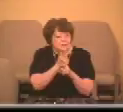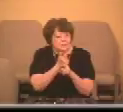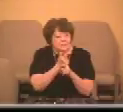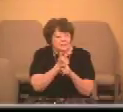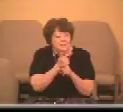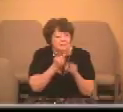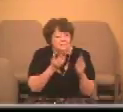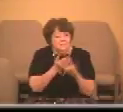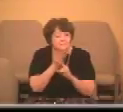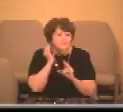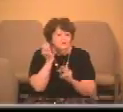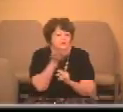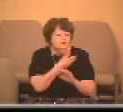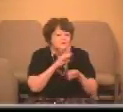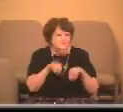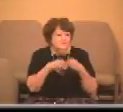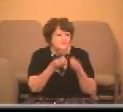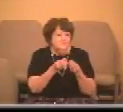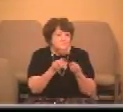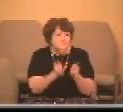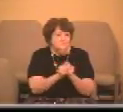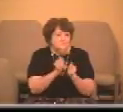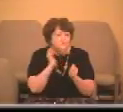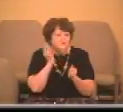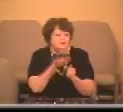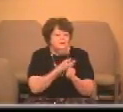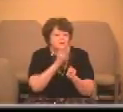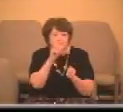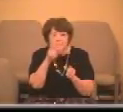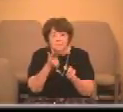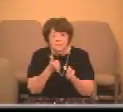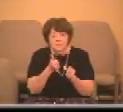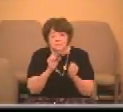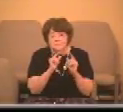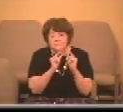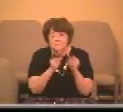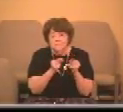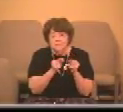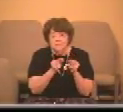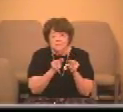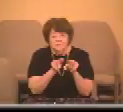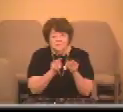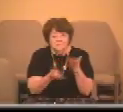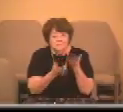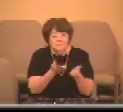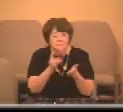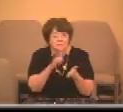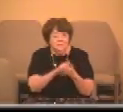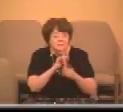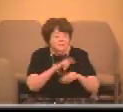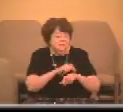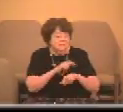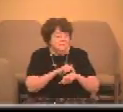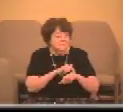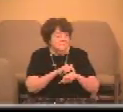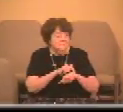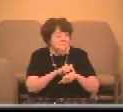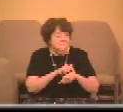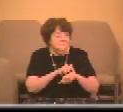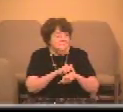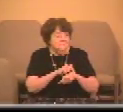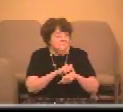generosity. So with our tithes and our gifts, may our offering time be a practice of the means of